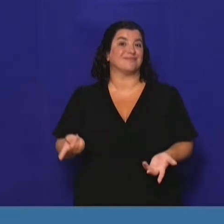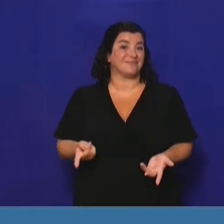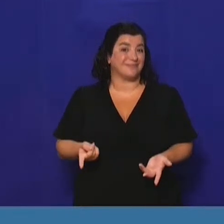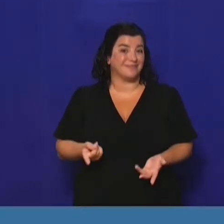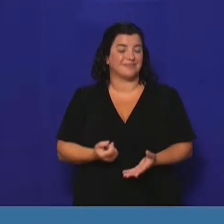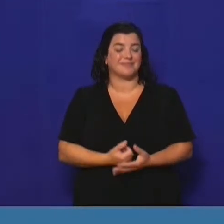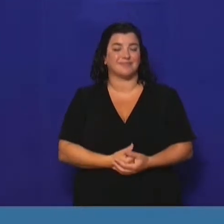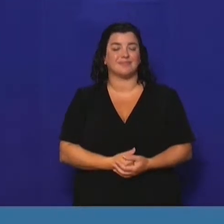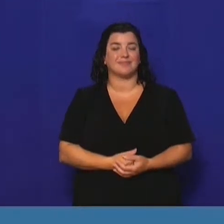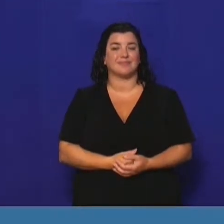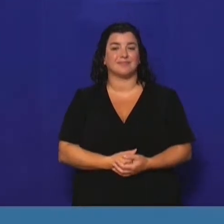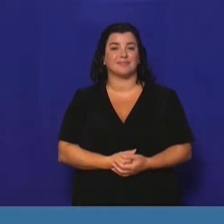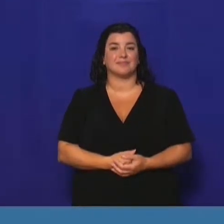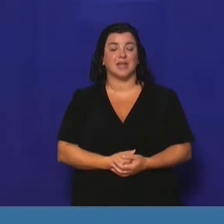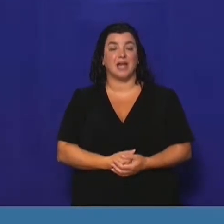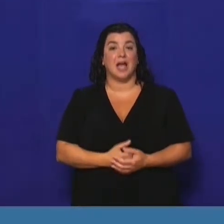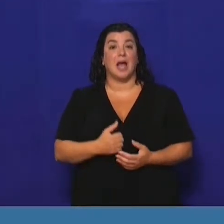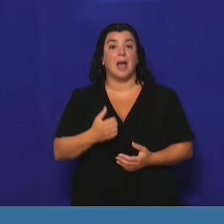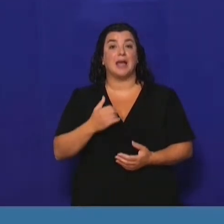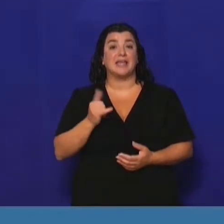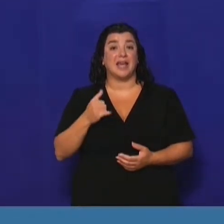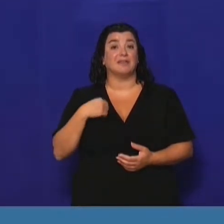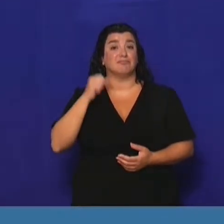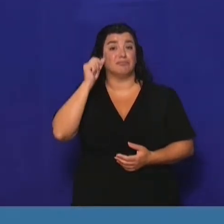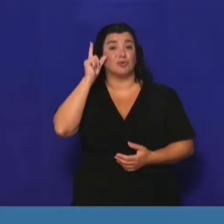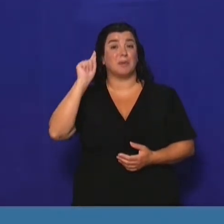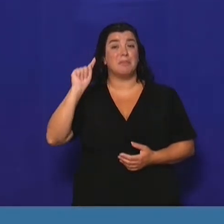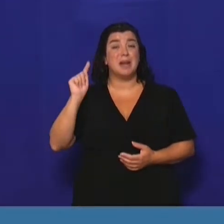tagħmel iżolazzjoni tagħhom u anke l-contact tracing.